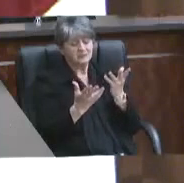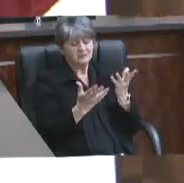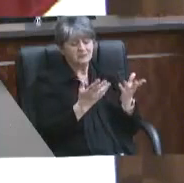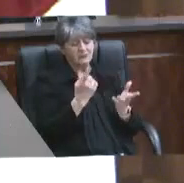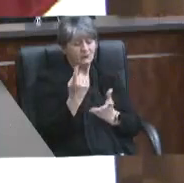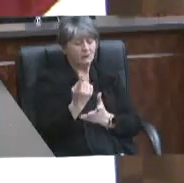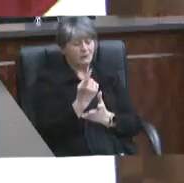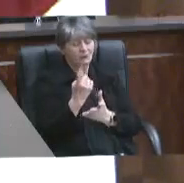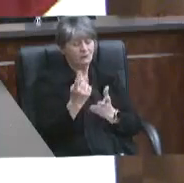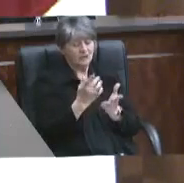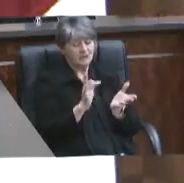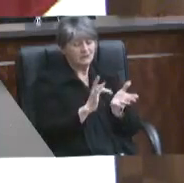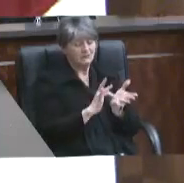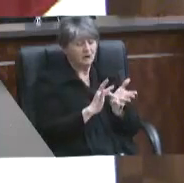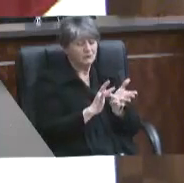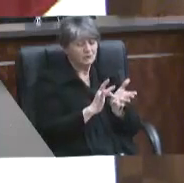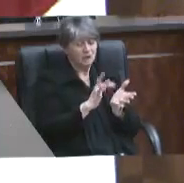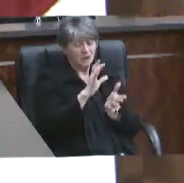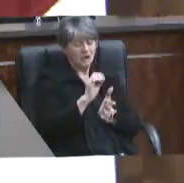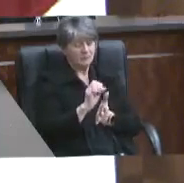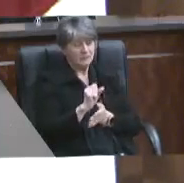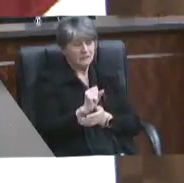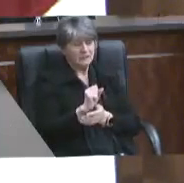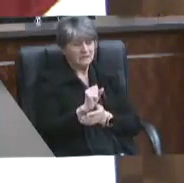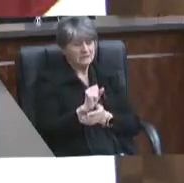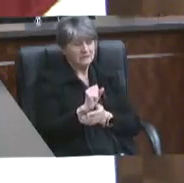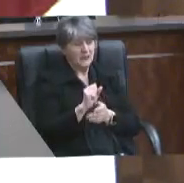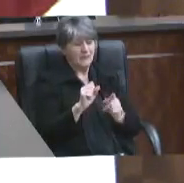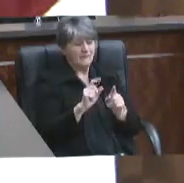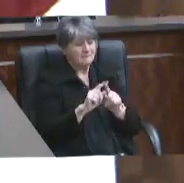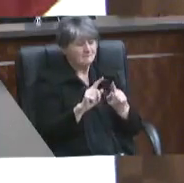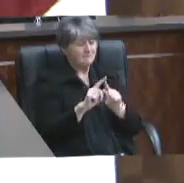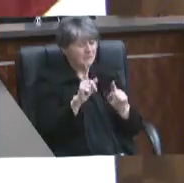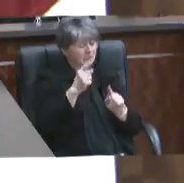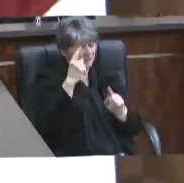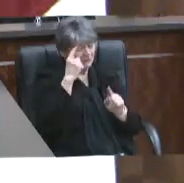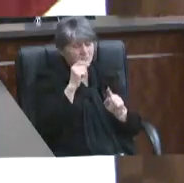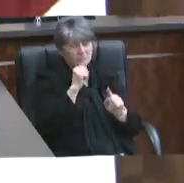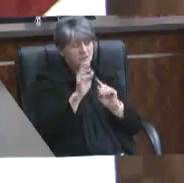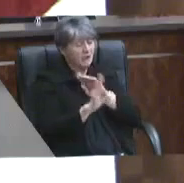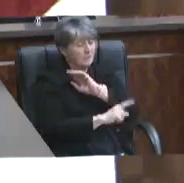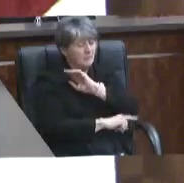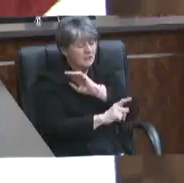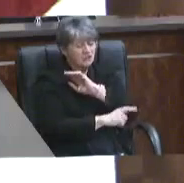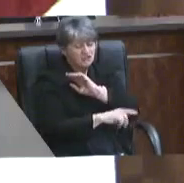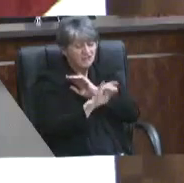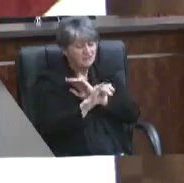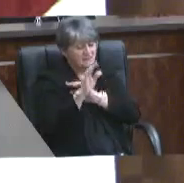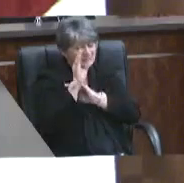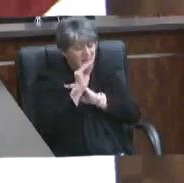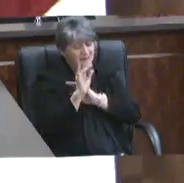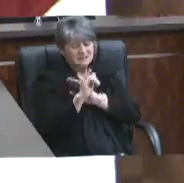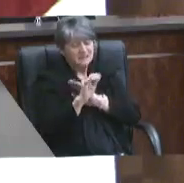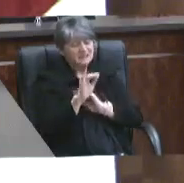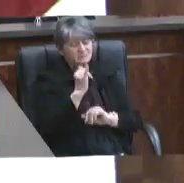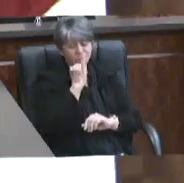pharmaceutical company distributors, but our government, our prosecutors, not prosecuting these guys that's misleading the